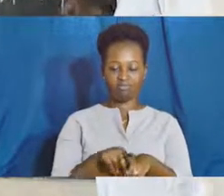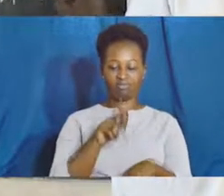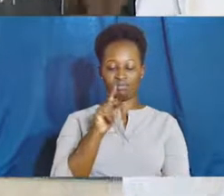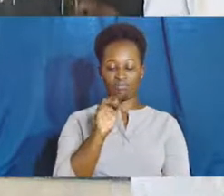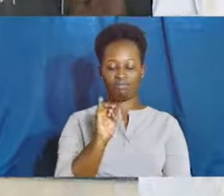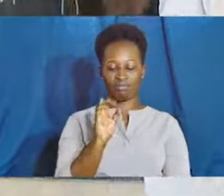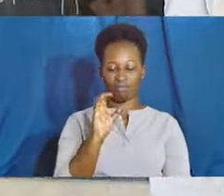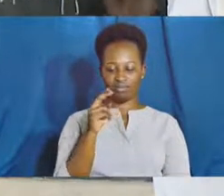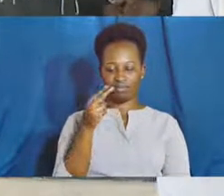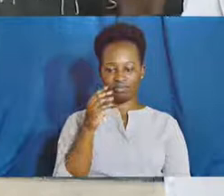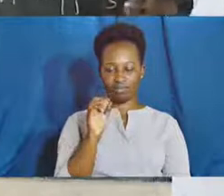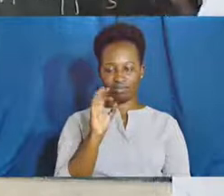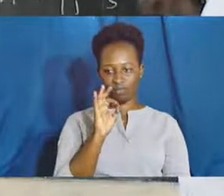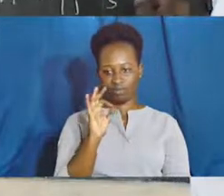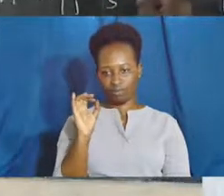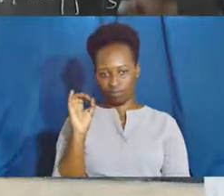Kirchhoff's